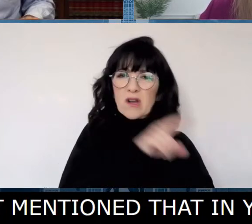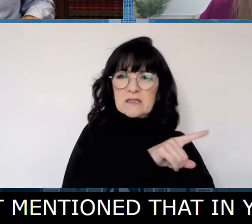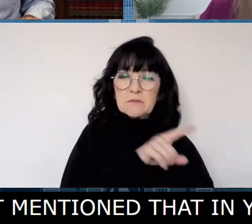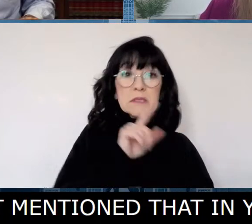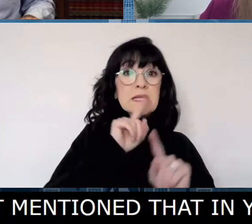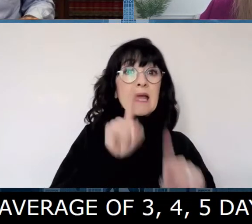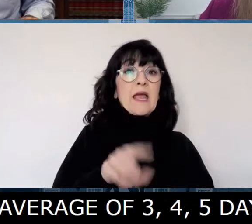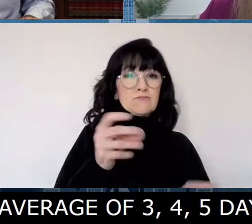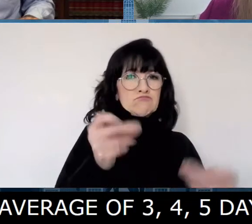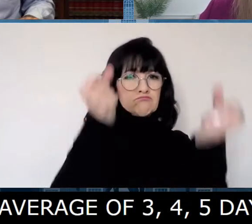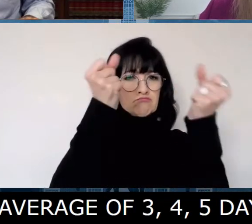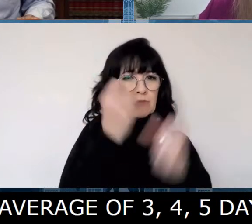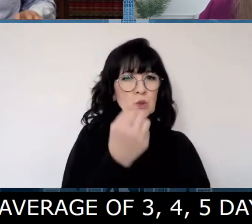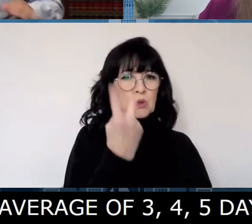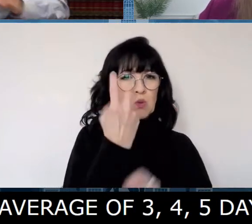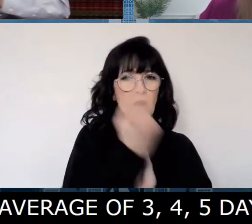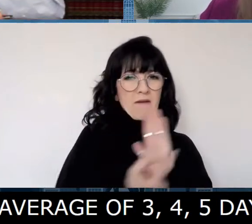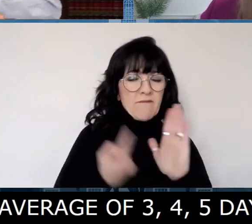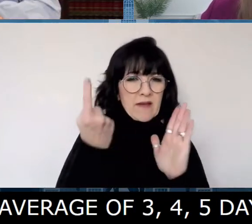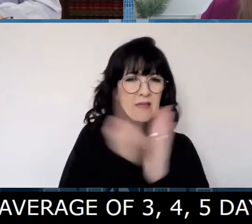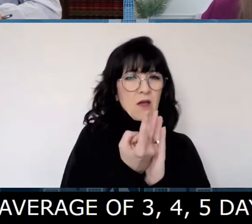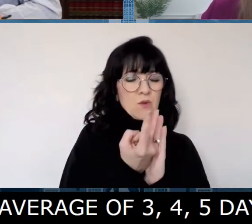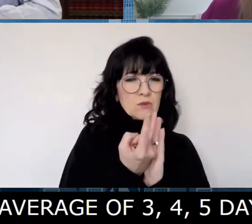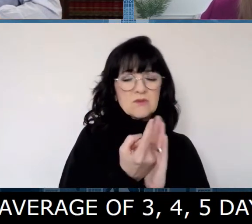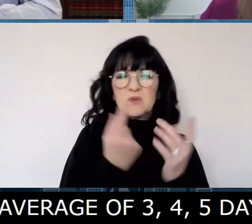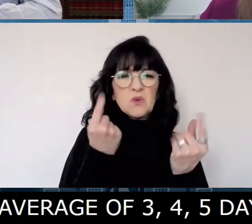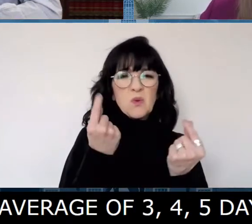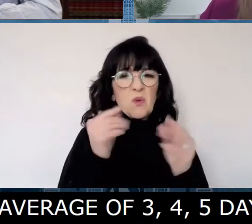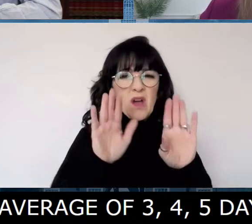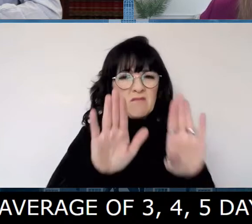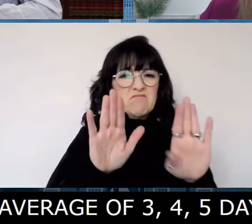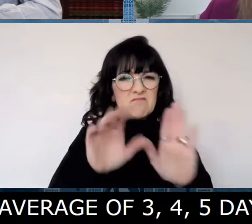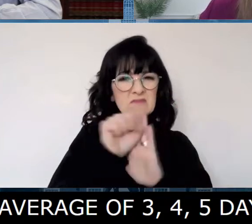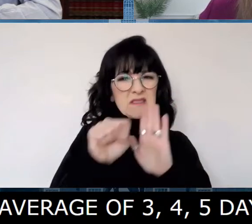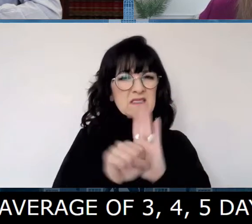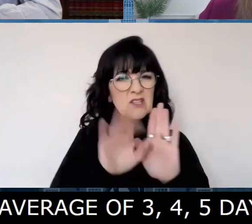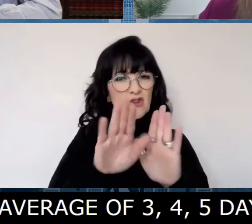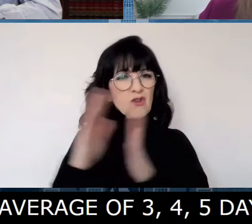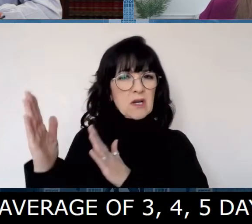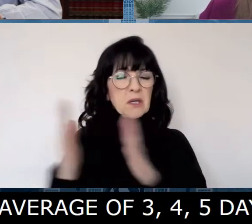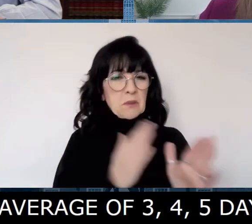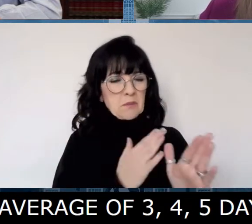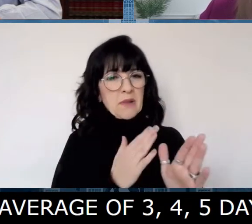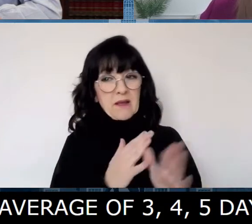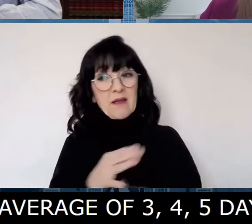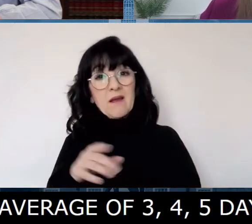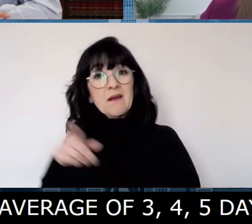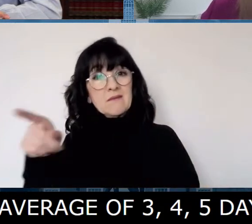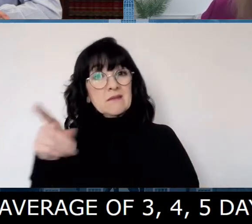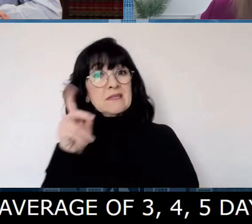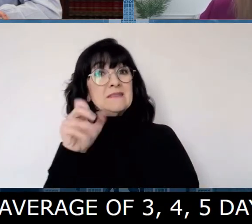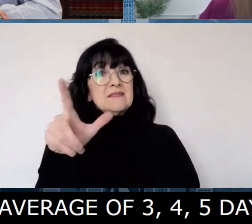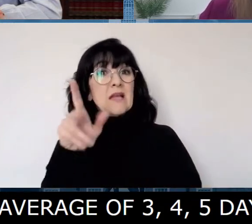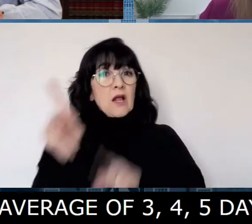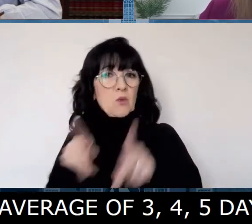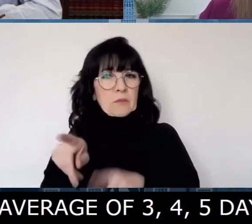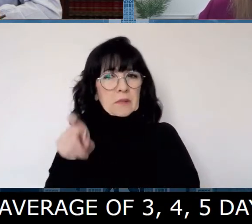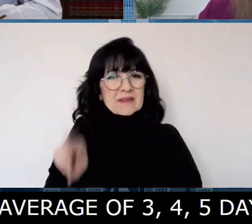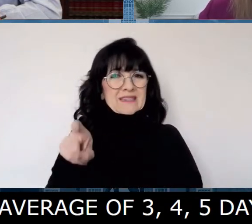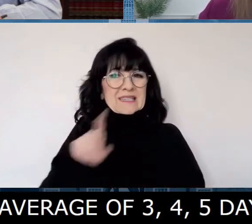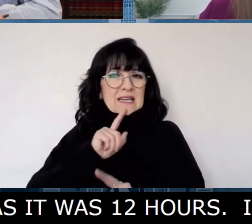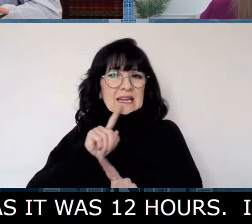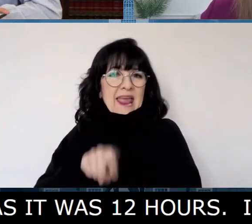strategies on how to expedite the testing process so Delawareans can get results faster?